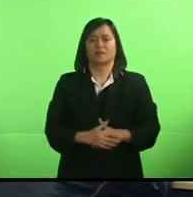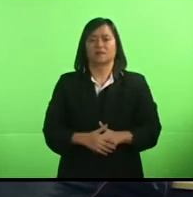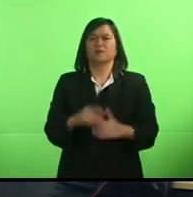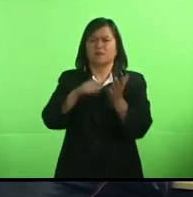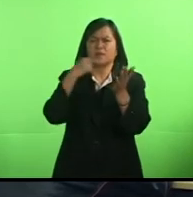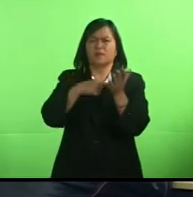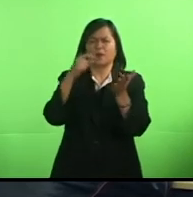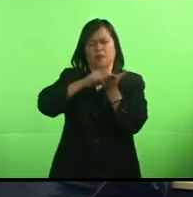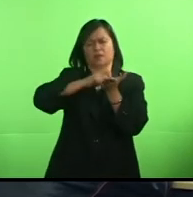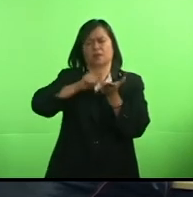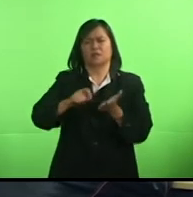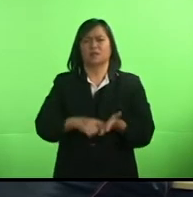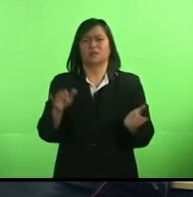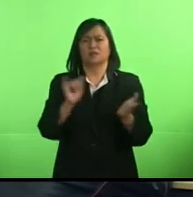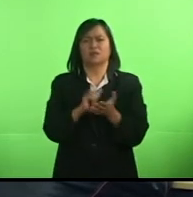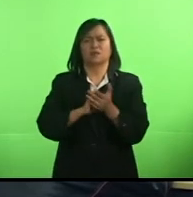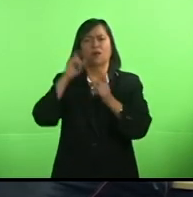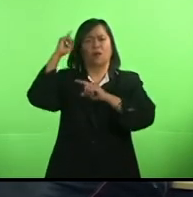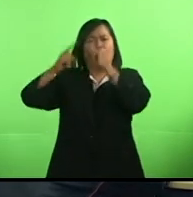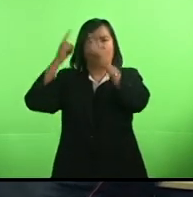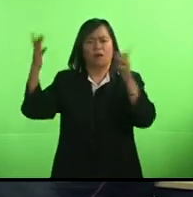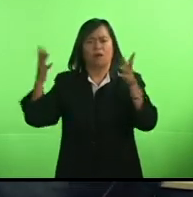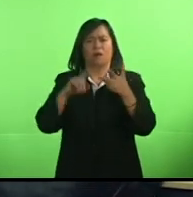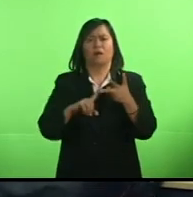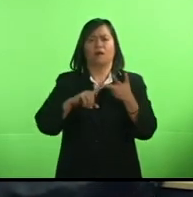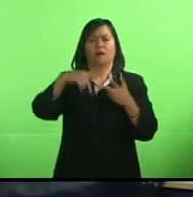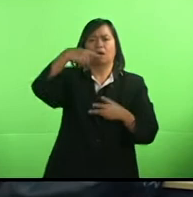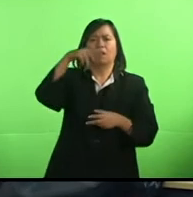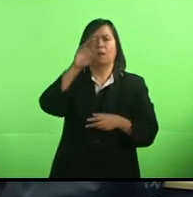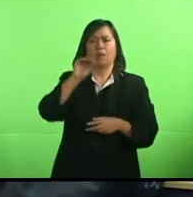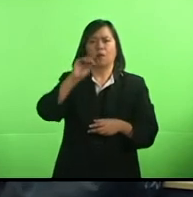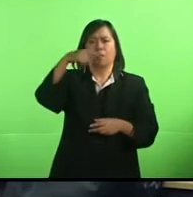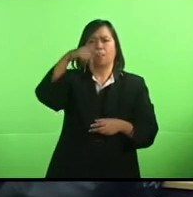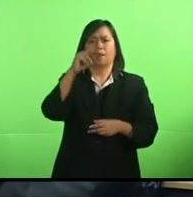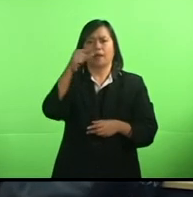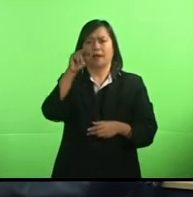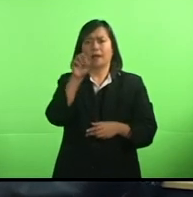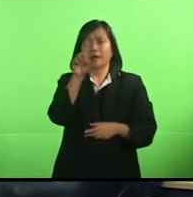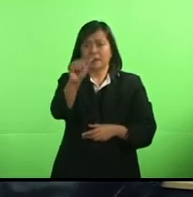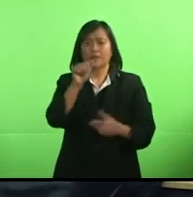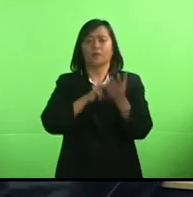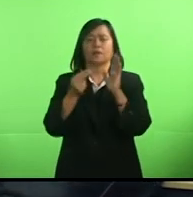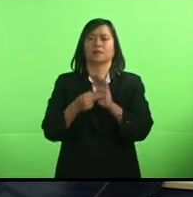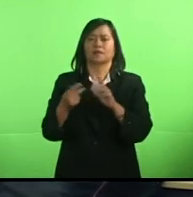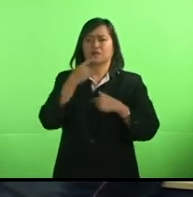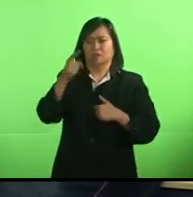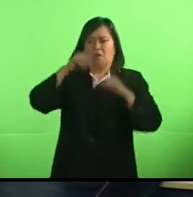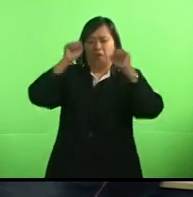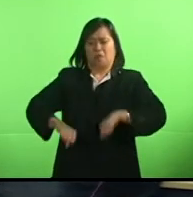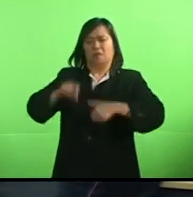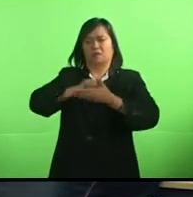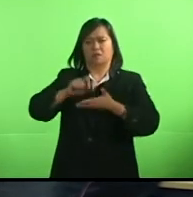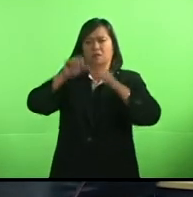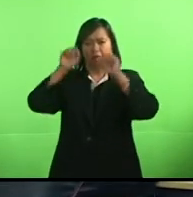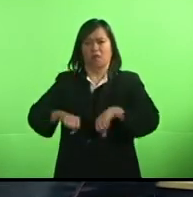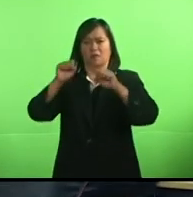propaganda, kan? More like, okay, you already say yes. They claim to do this and that for you, but we know